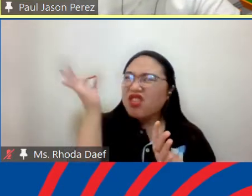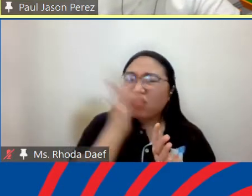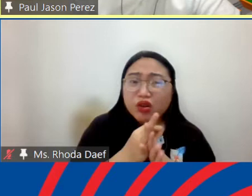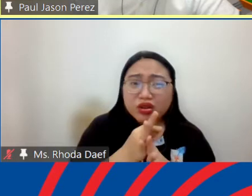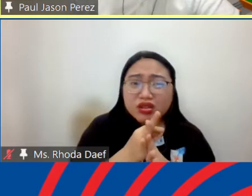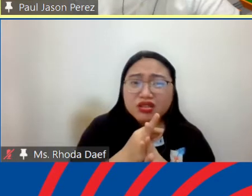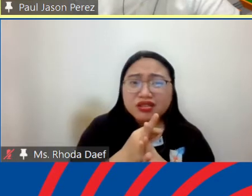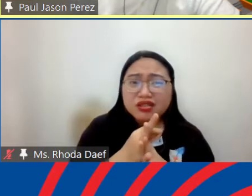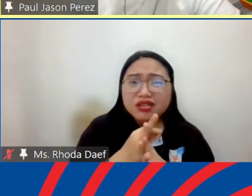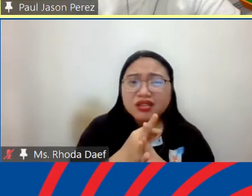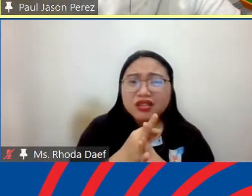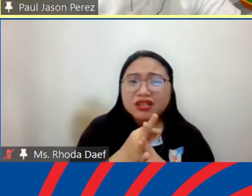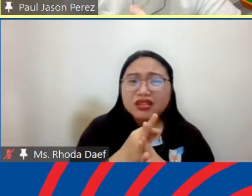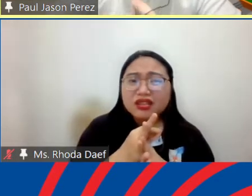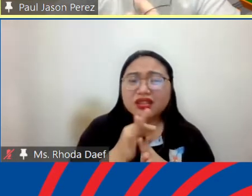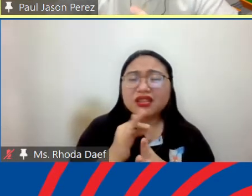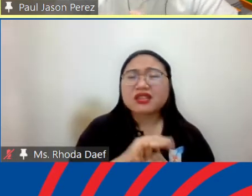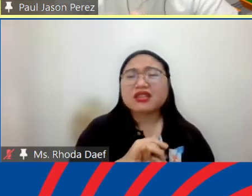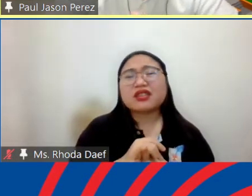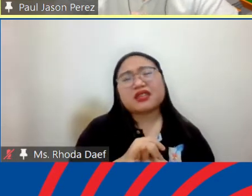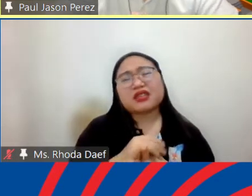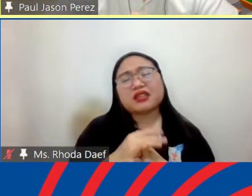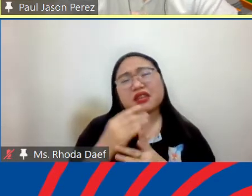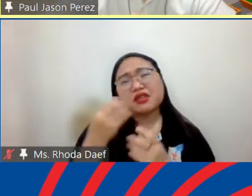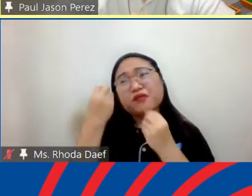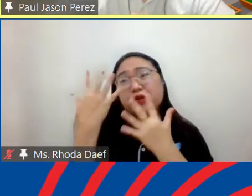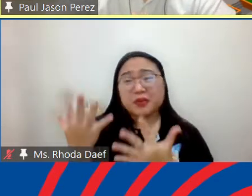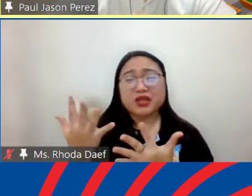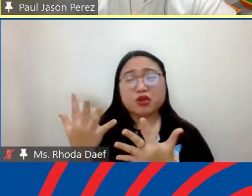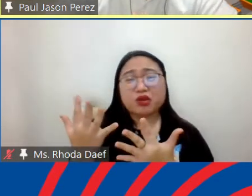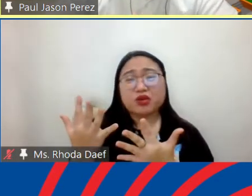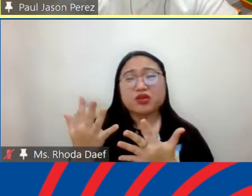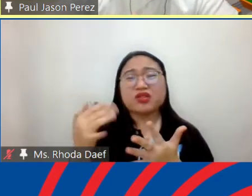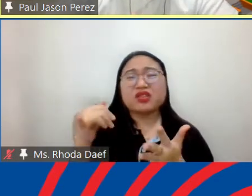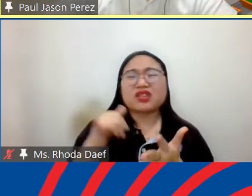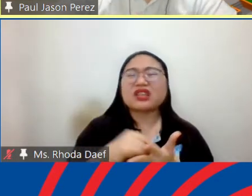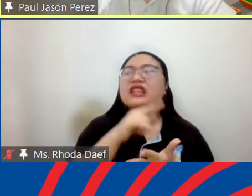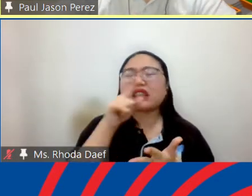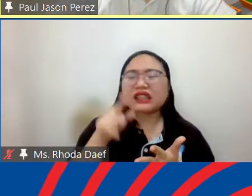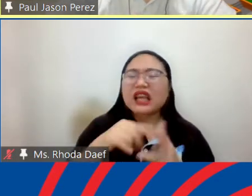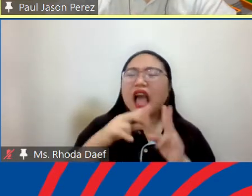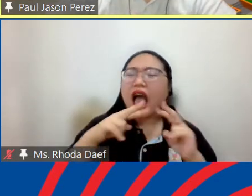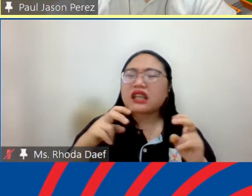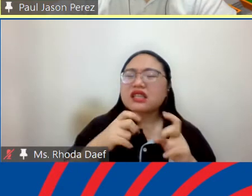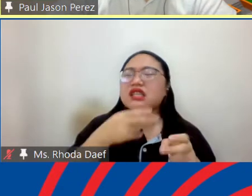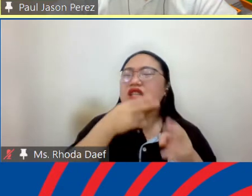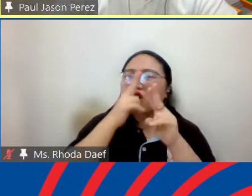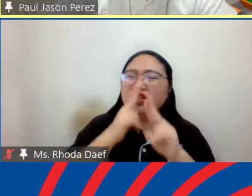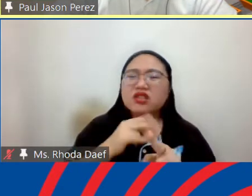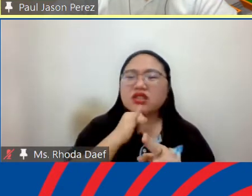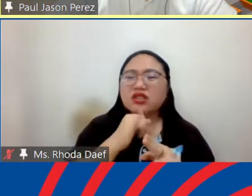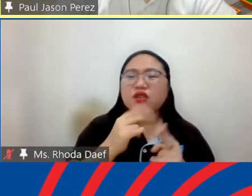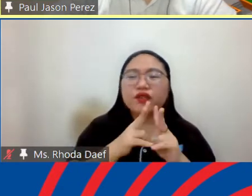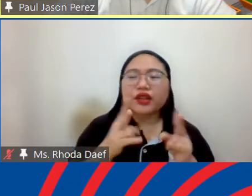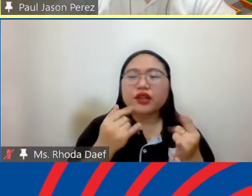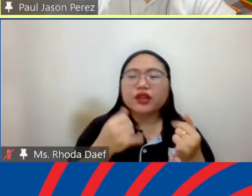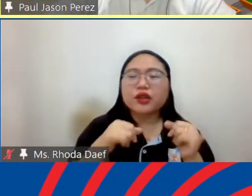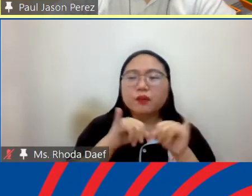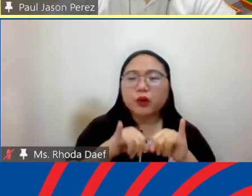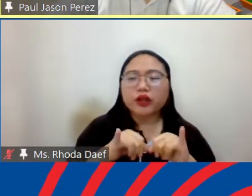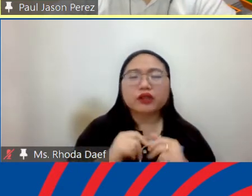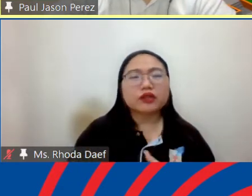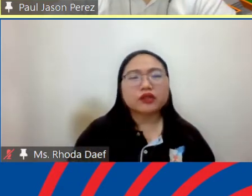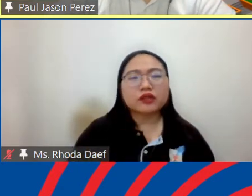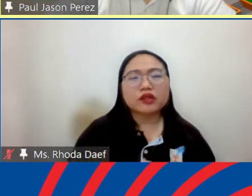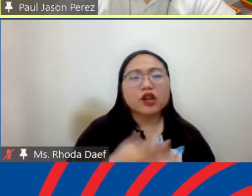falsified pala yung kanyang data. So research integrity is a serious business in the scientific community. So